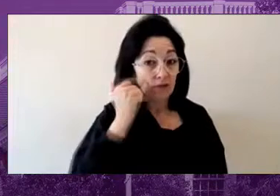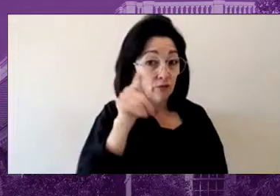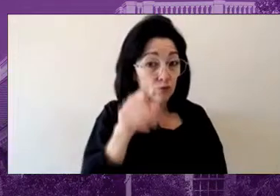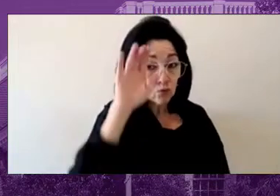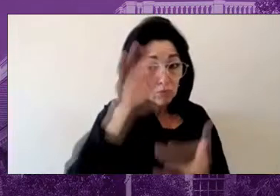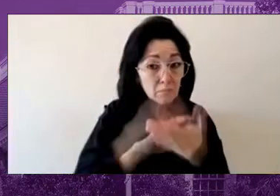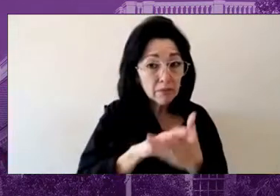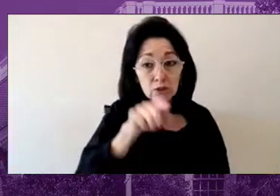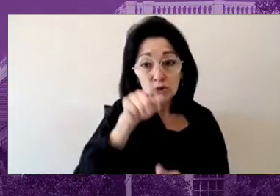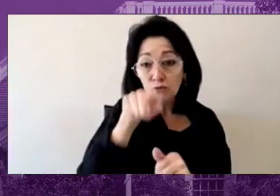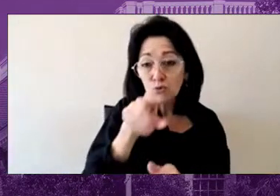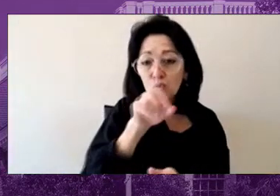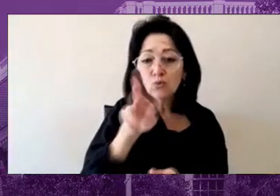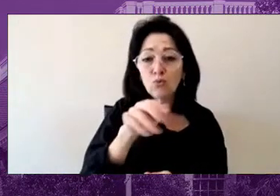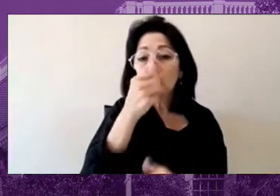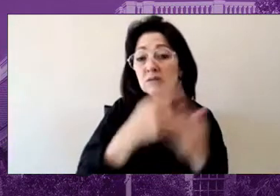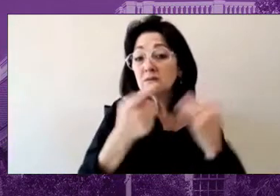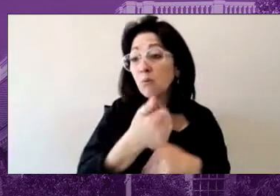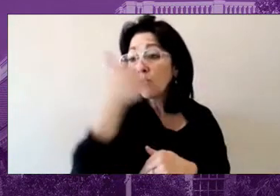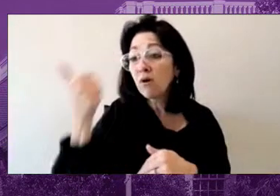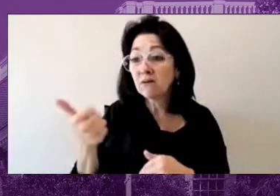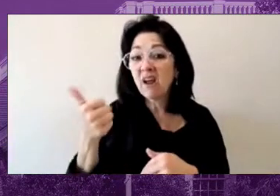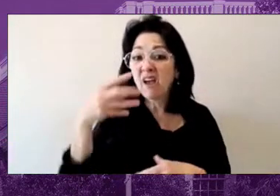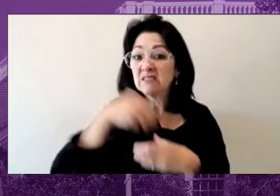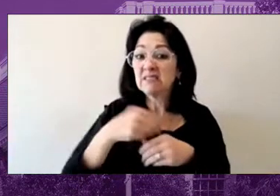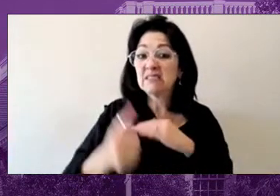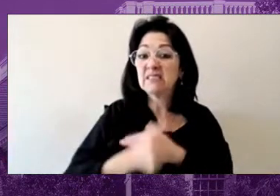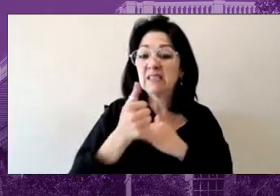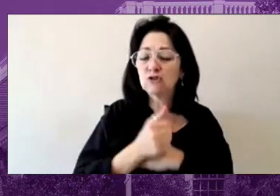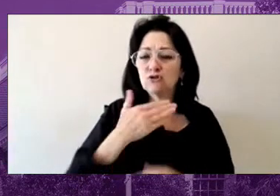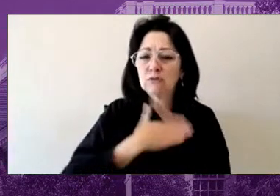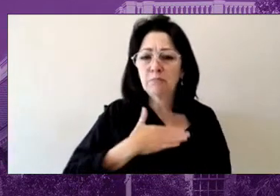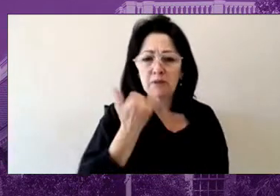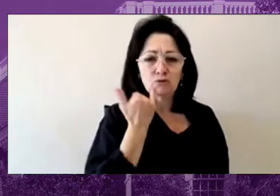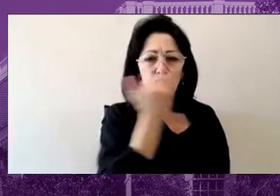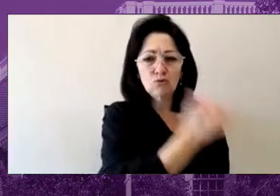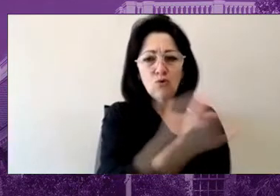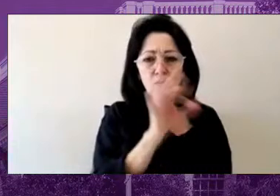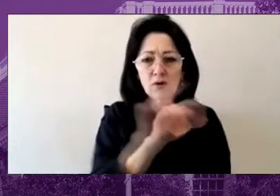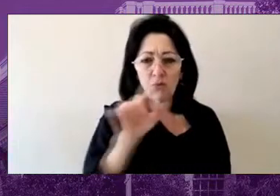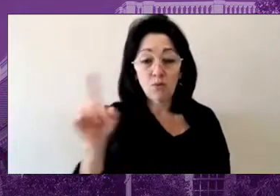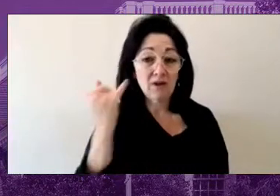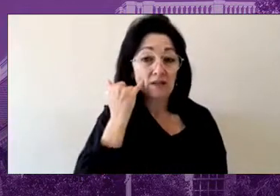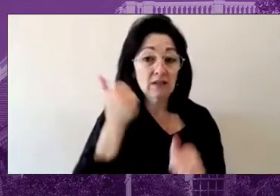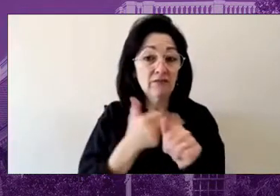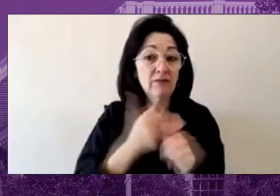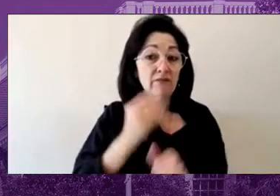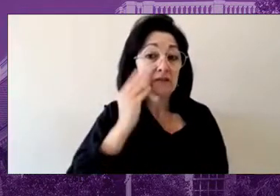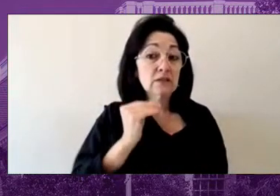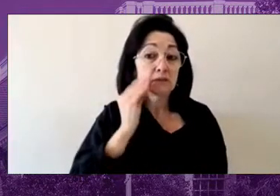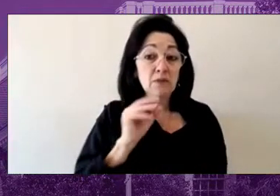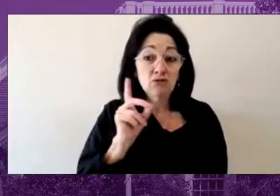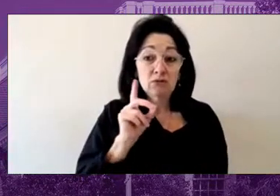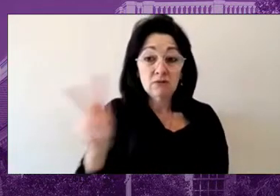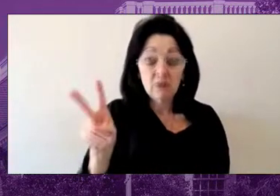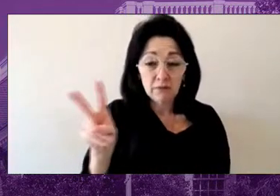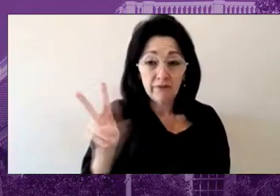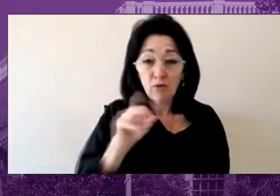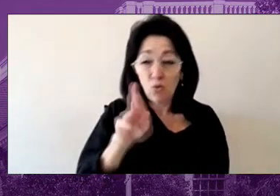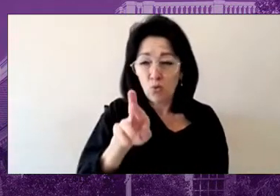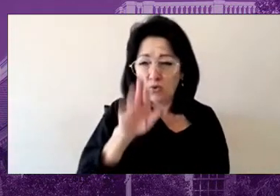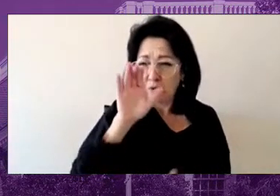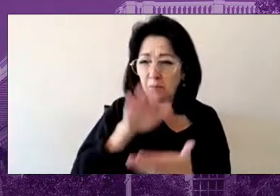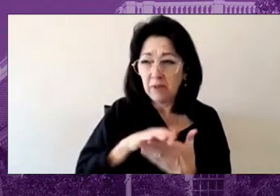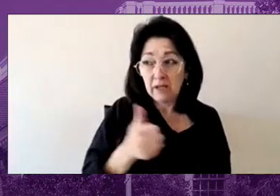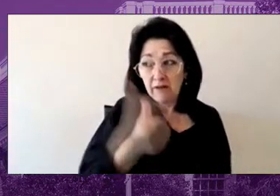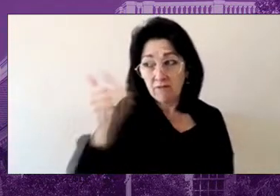immediate danger, call 911. If you are experiencing domestic violence or believe someone else